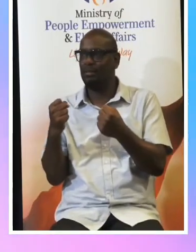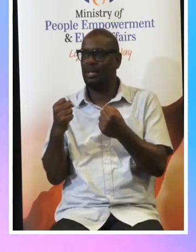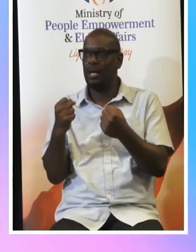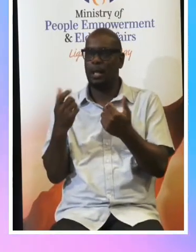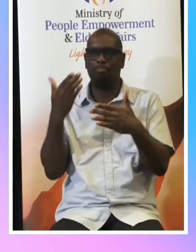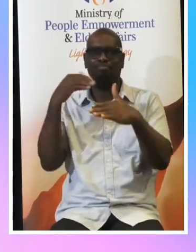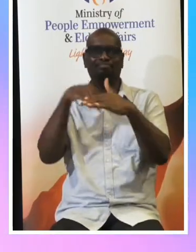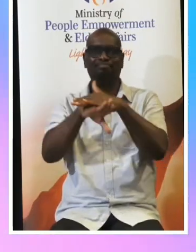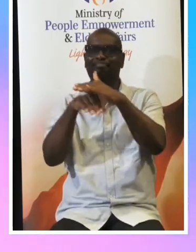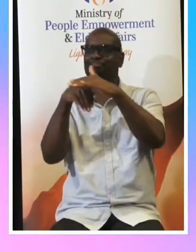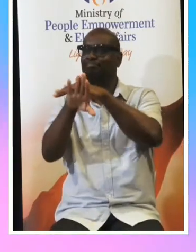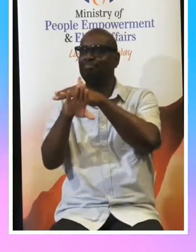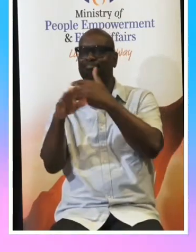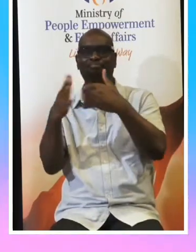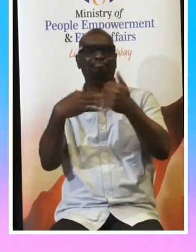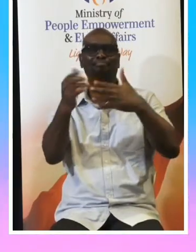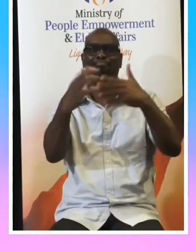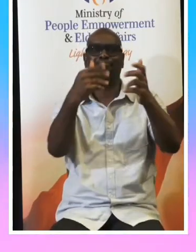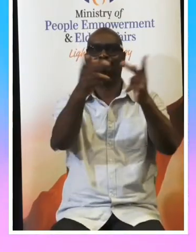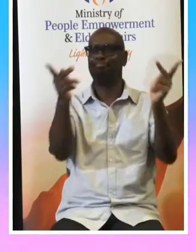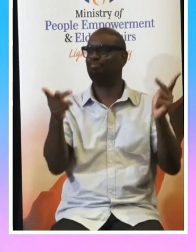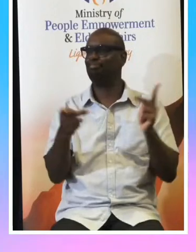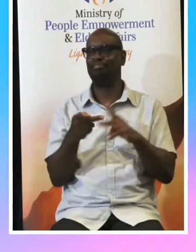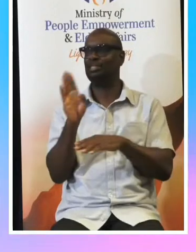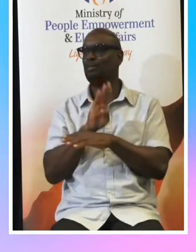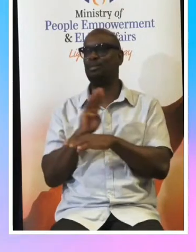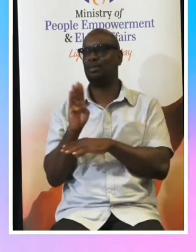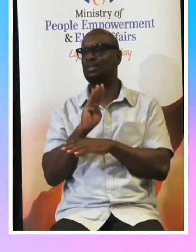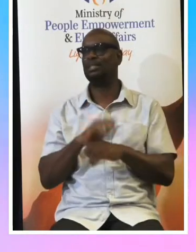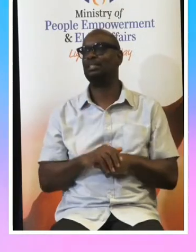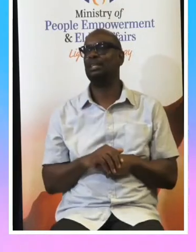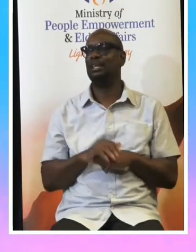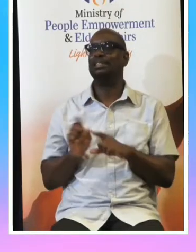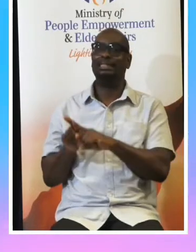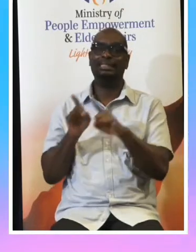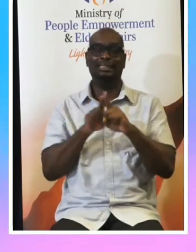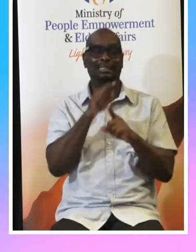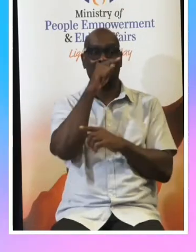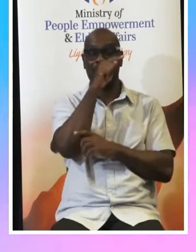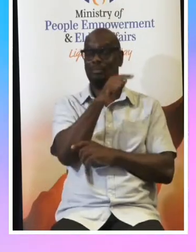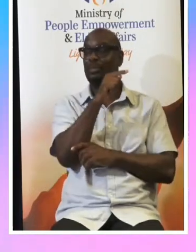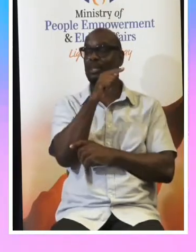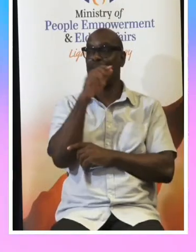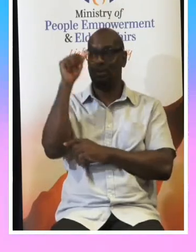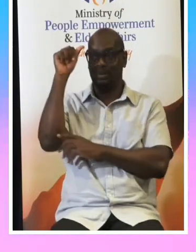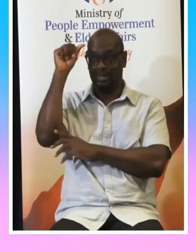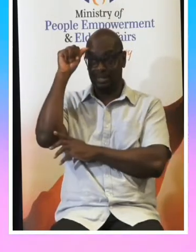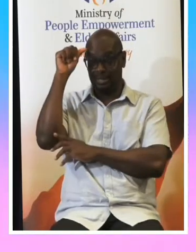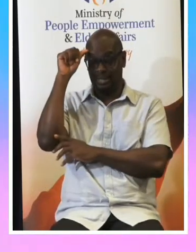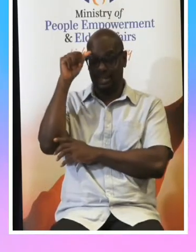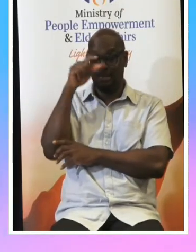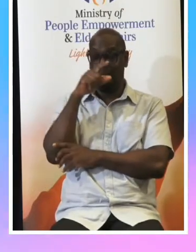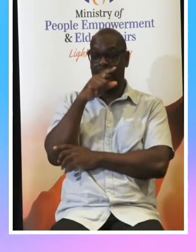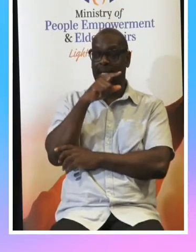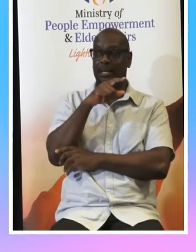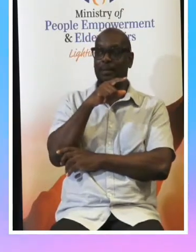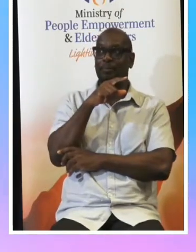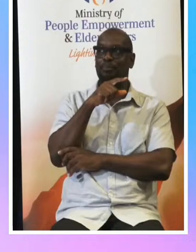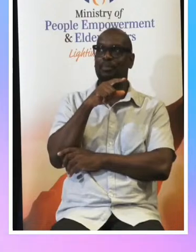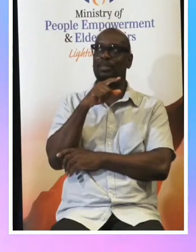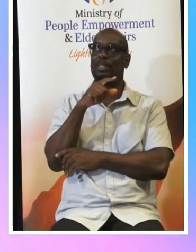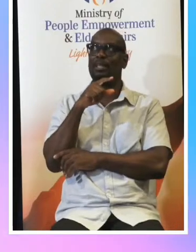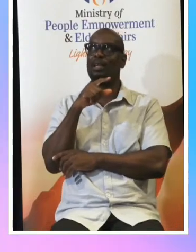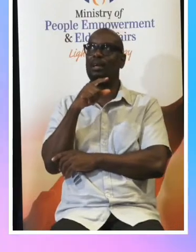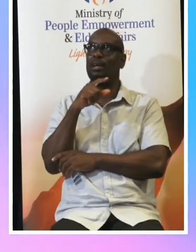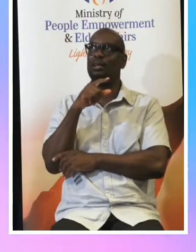in Barbados. And Andre Lee, again, in terms of education, being an advisory committee